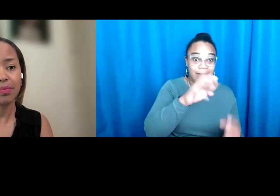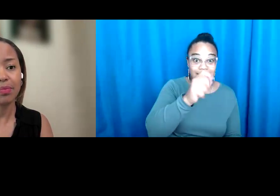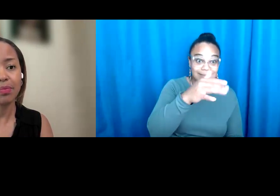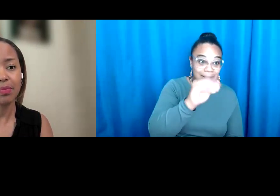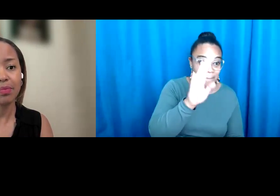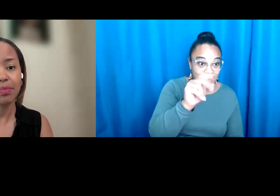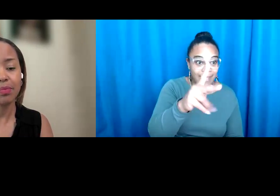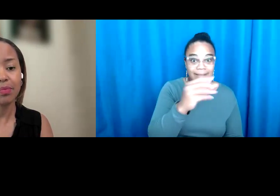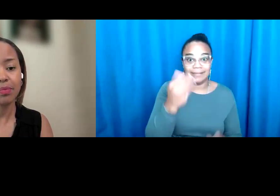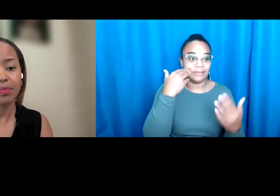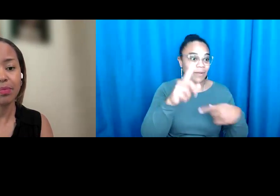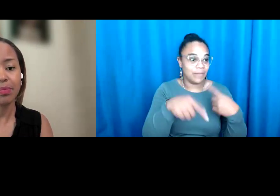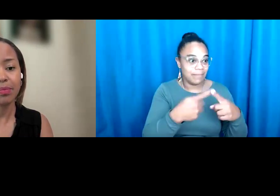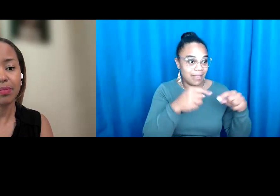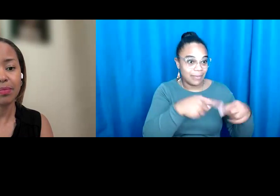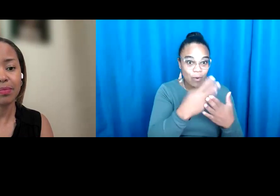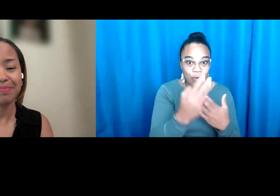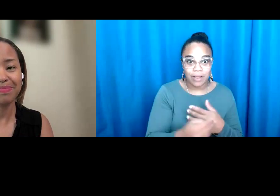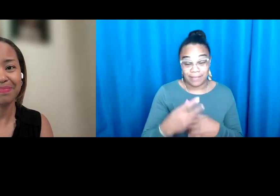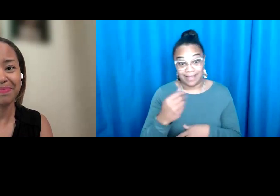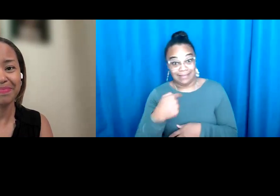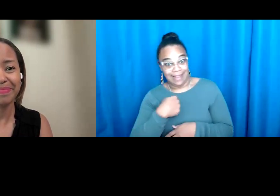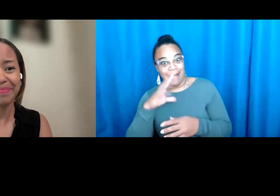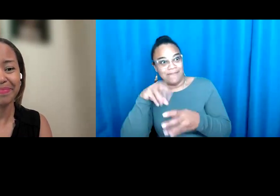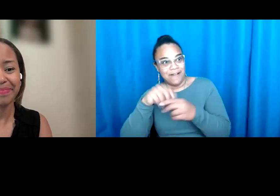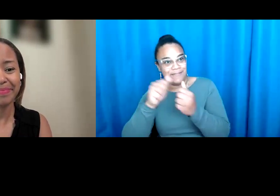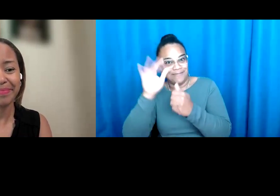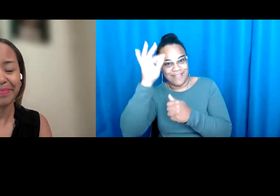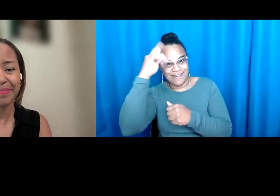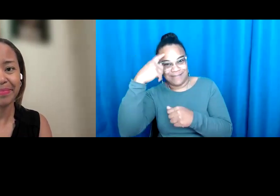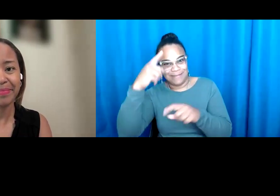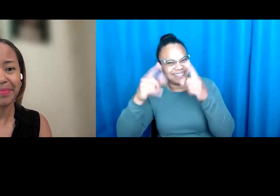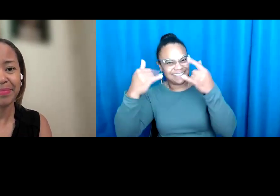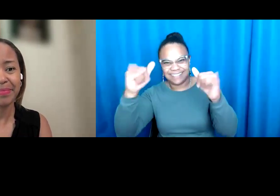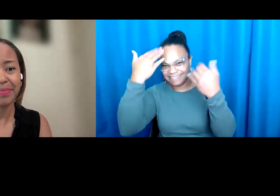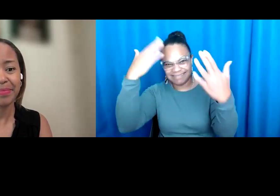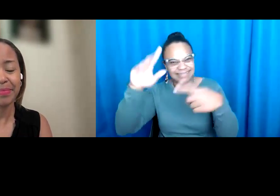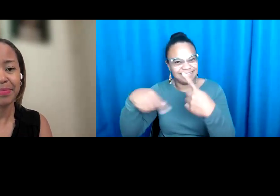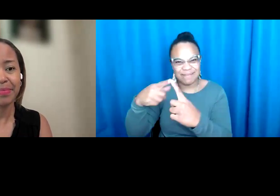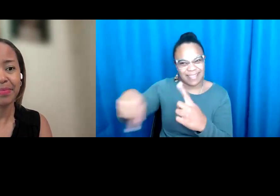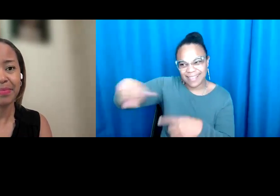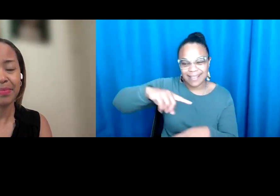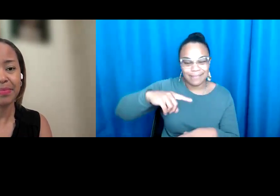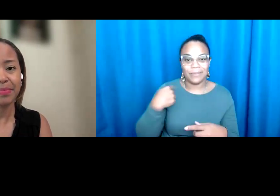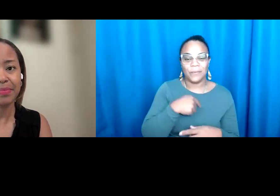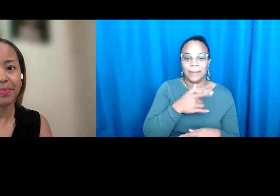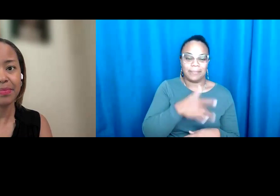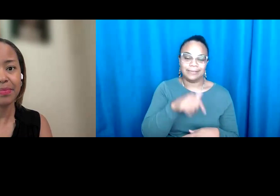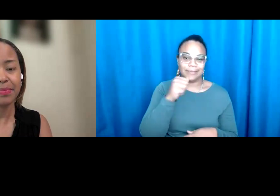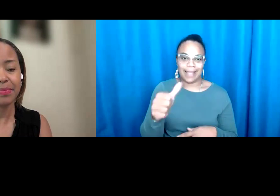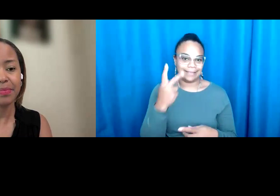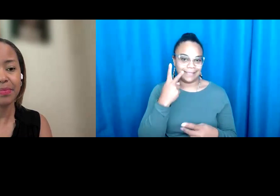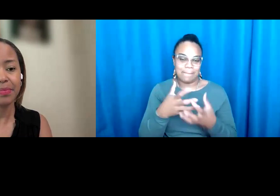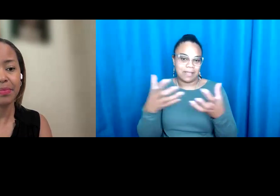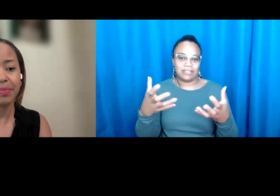And even I in the federal government didn't know that the Bureau of Industry and Security existed, because we don't run into a lot of exporting here at the SBA in